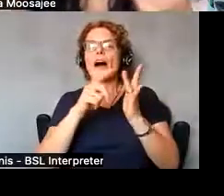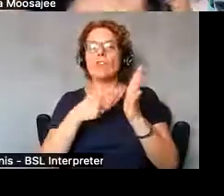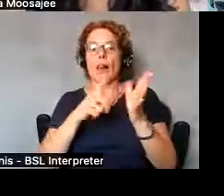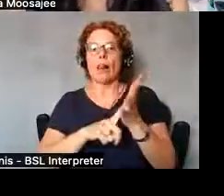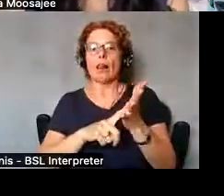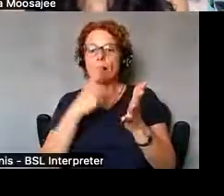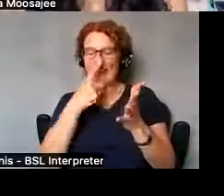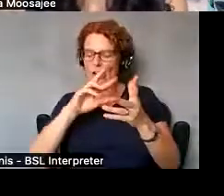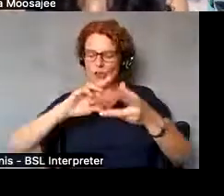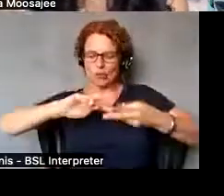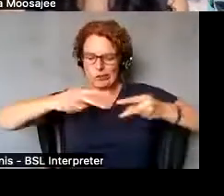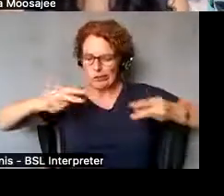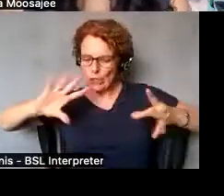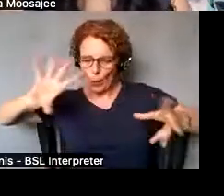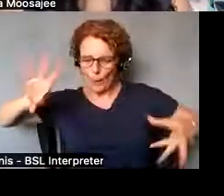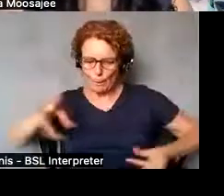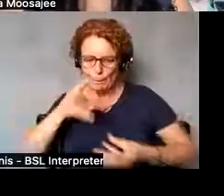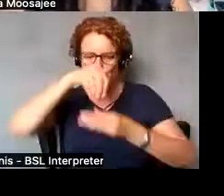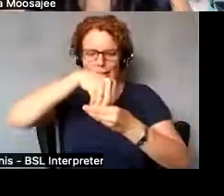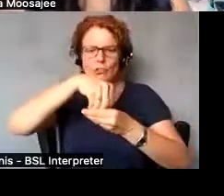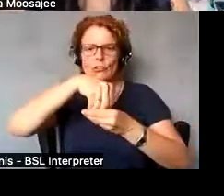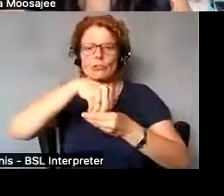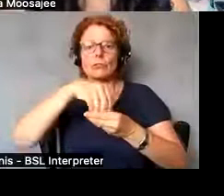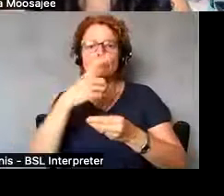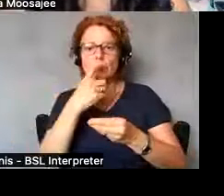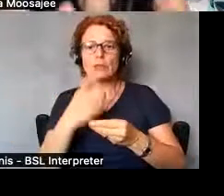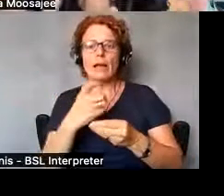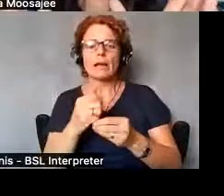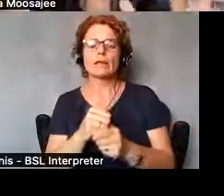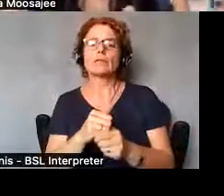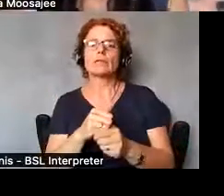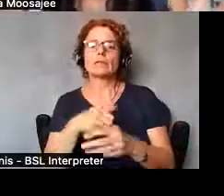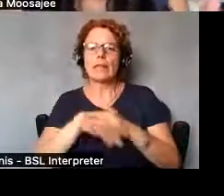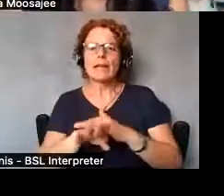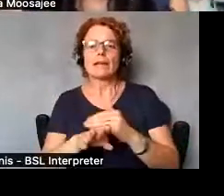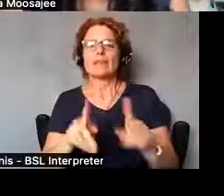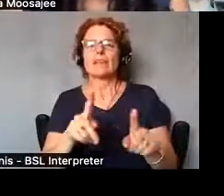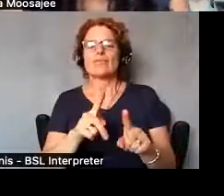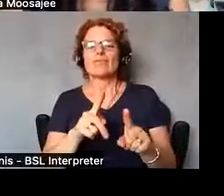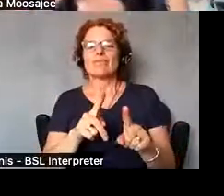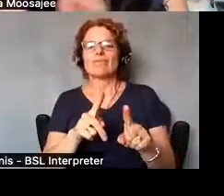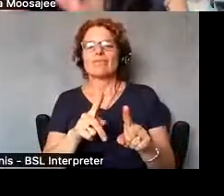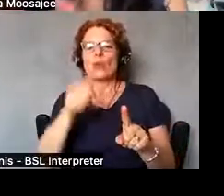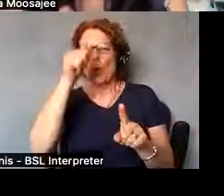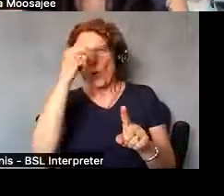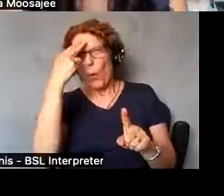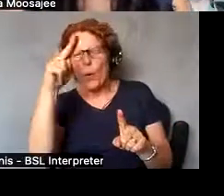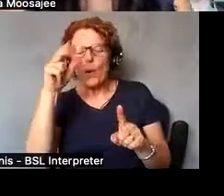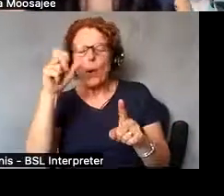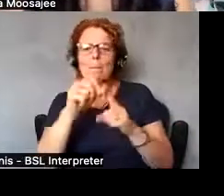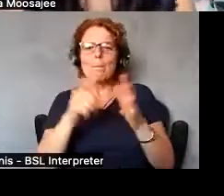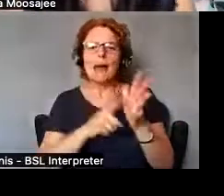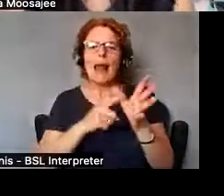can fit into these non-viral plasmids, or well, I call them a plasmid